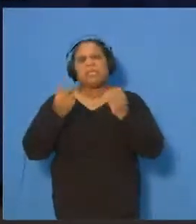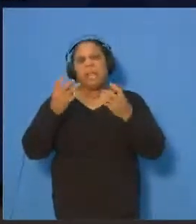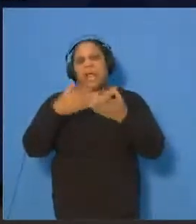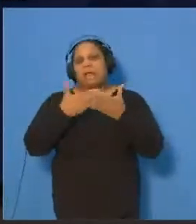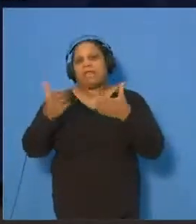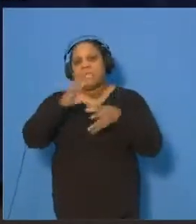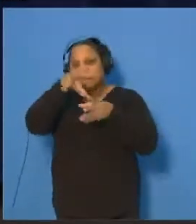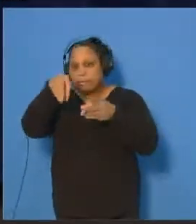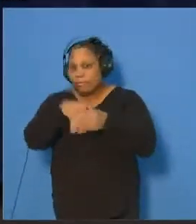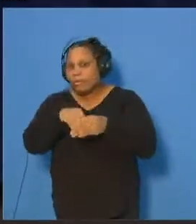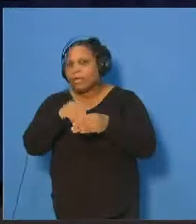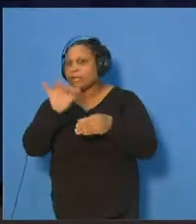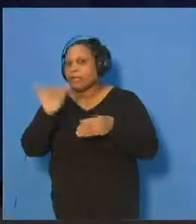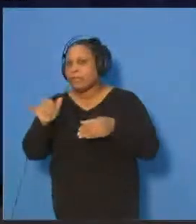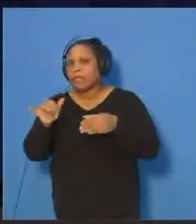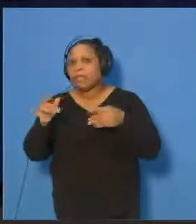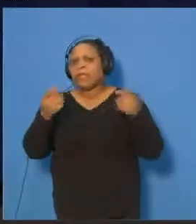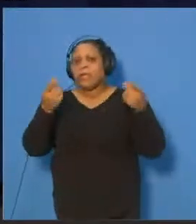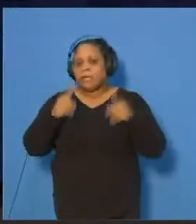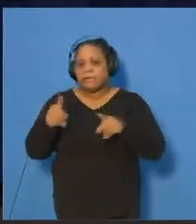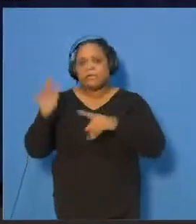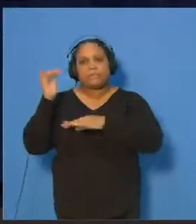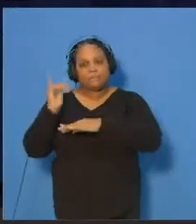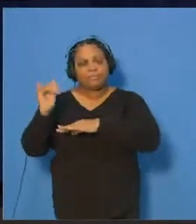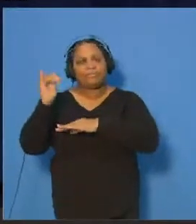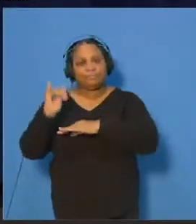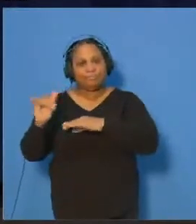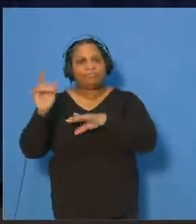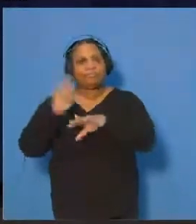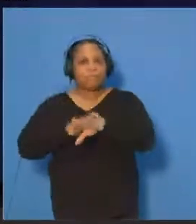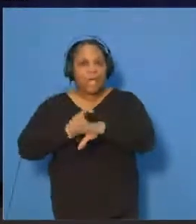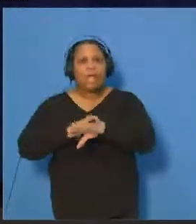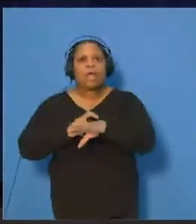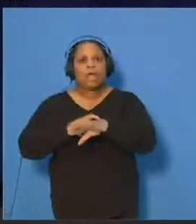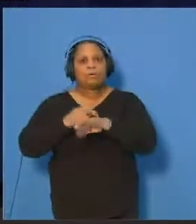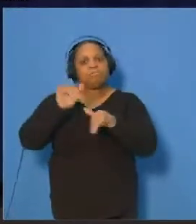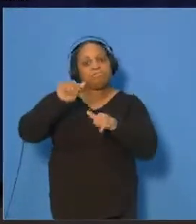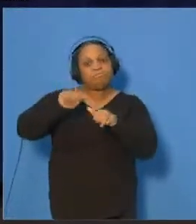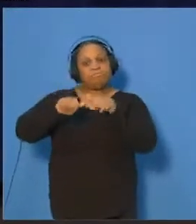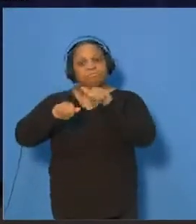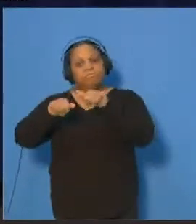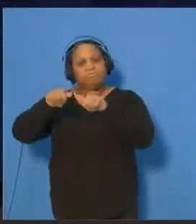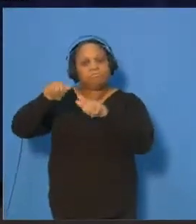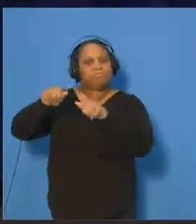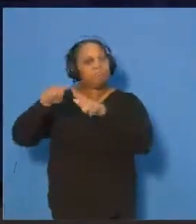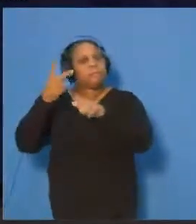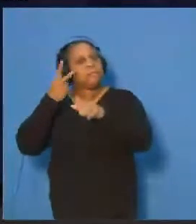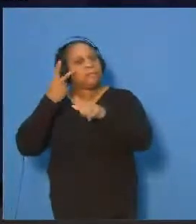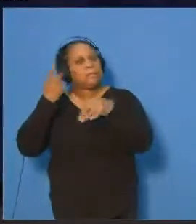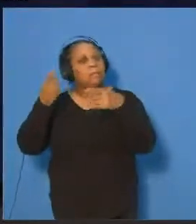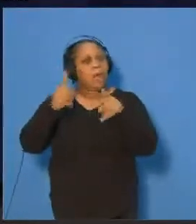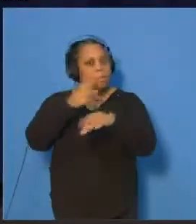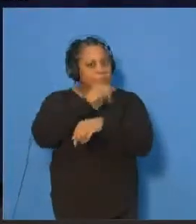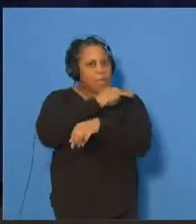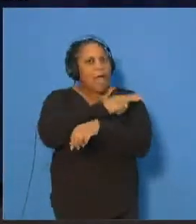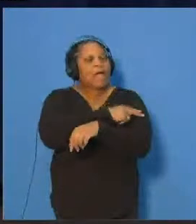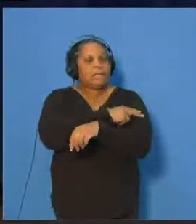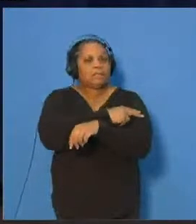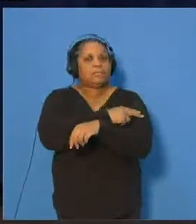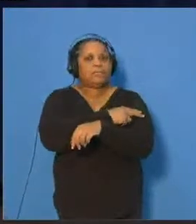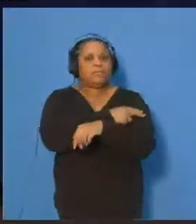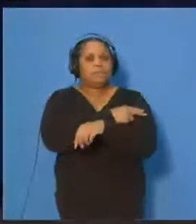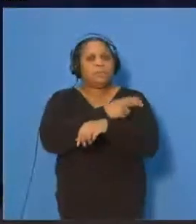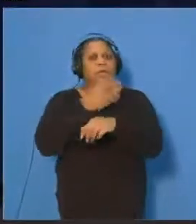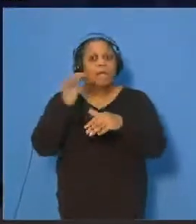And so as time goes on, we're going to be able to adjust. And as you take a look at what happens in the hospital, et cetera. And as I said,